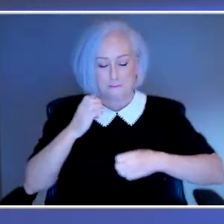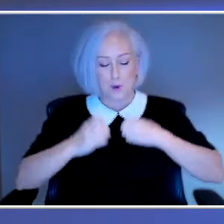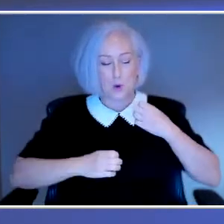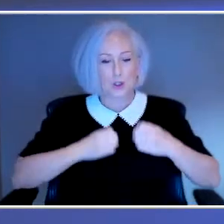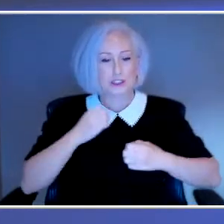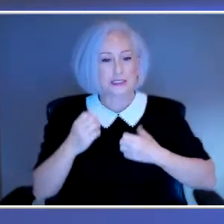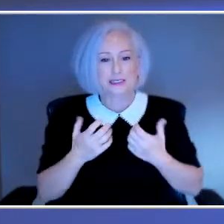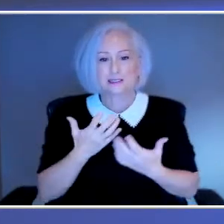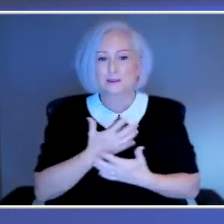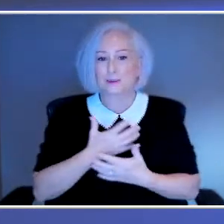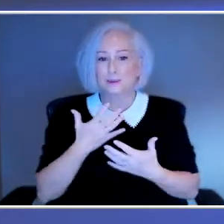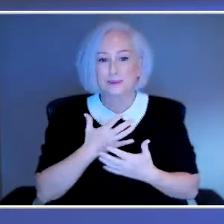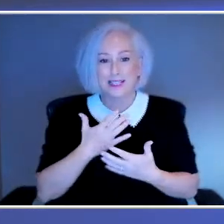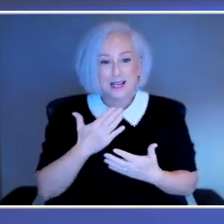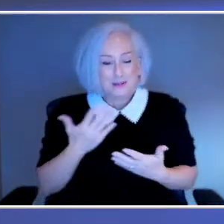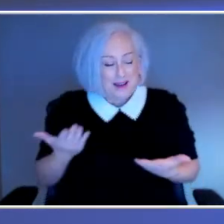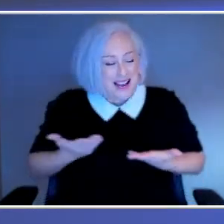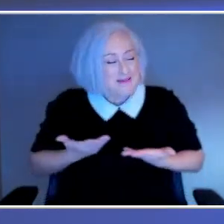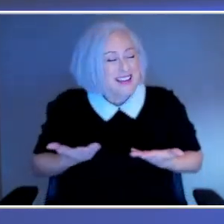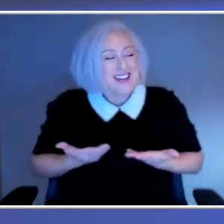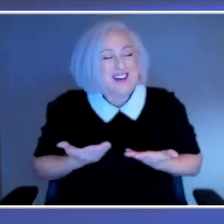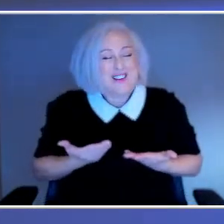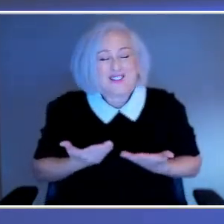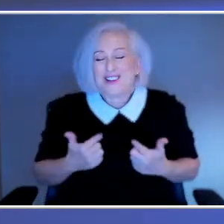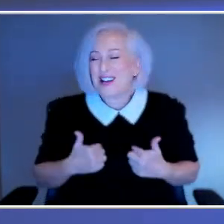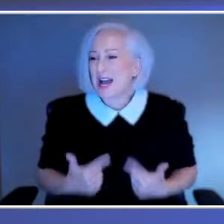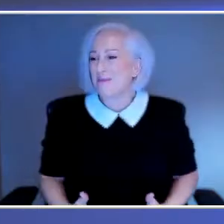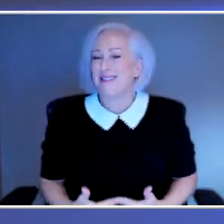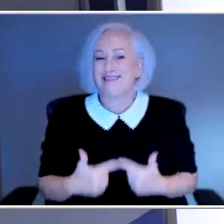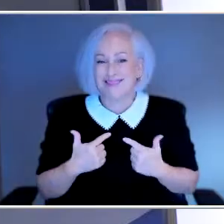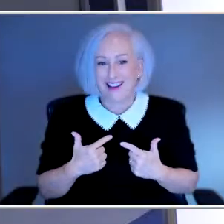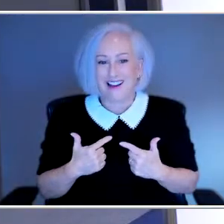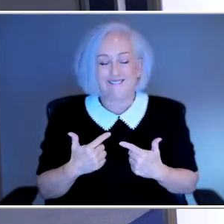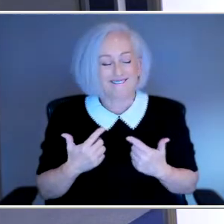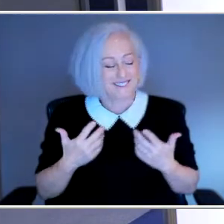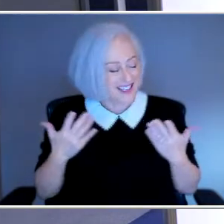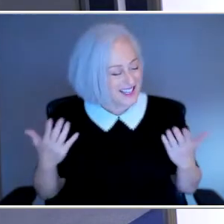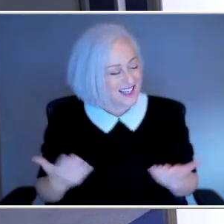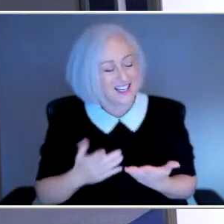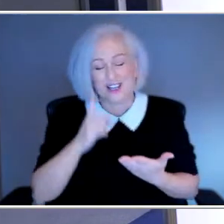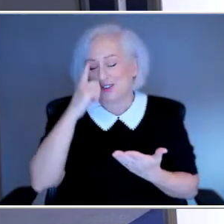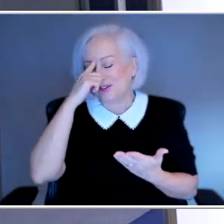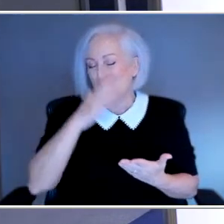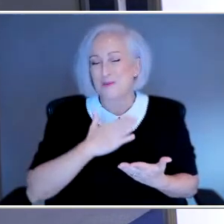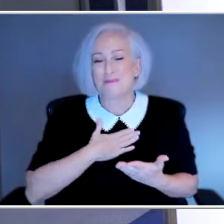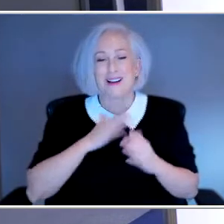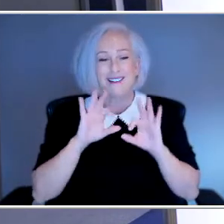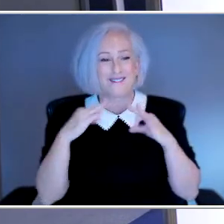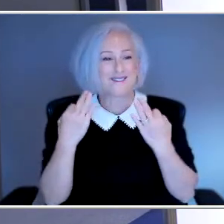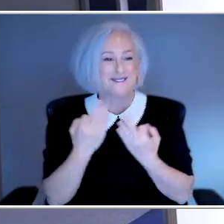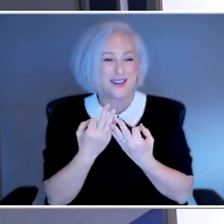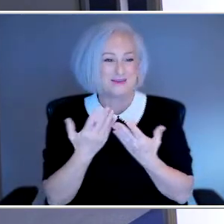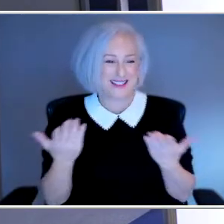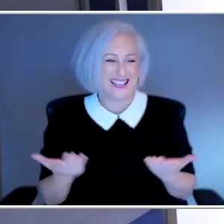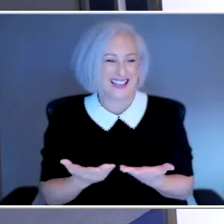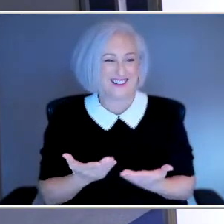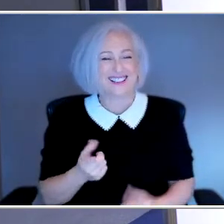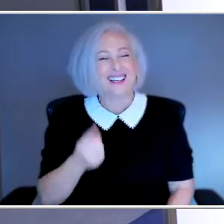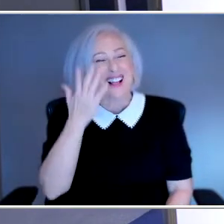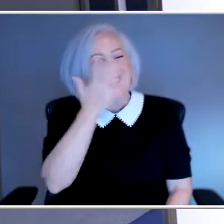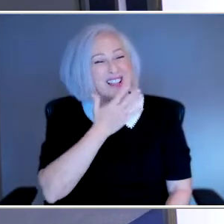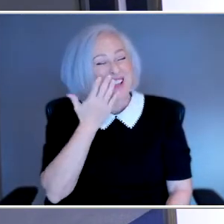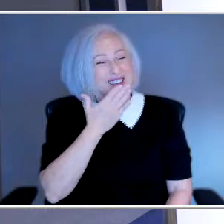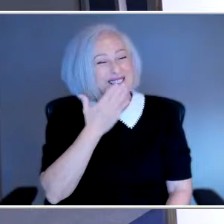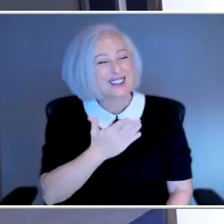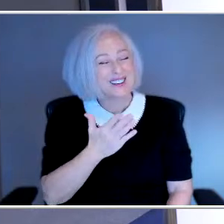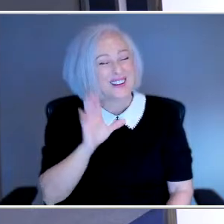and able to be here for my kids means everything. You were looking good in those pictures. Thank I you. said showing off your belly. I like that. Thank you. We're going to be